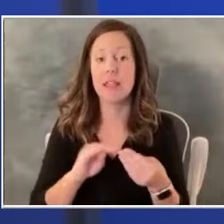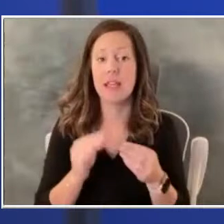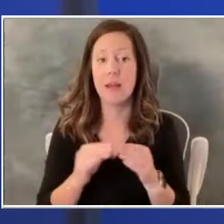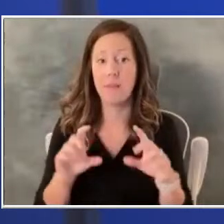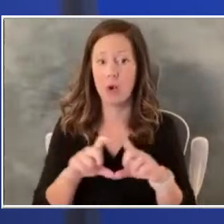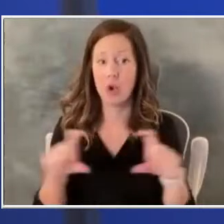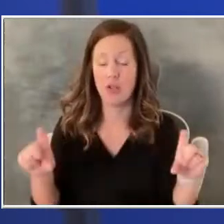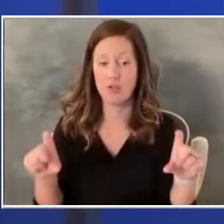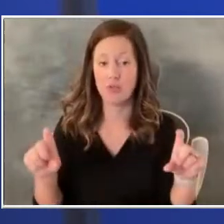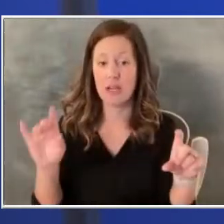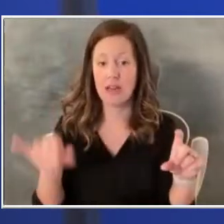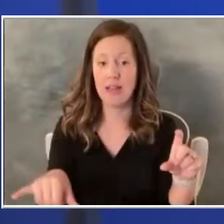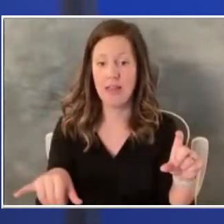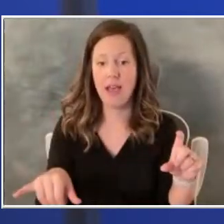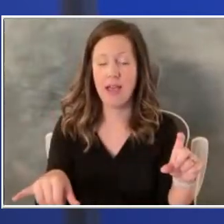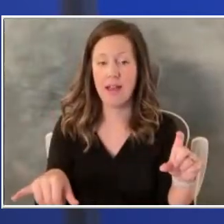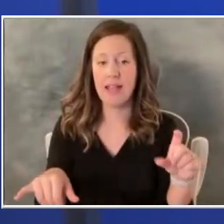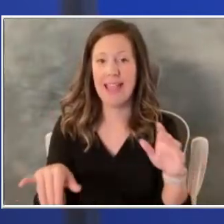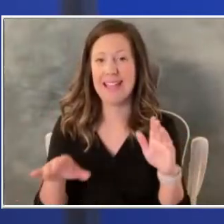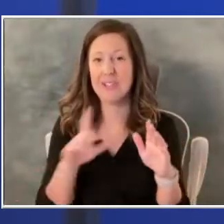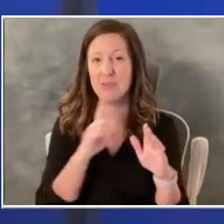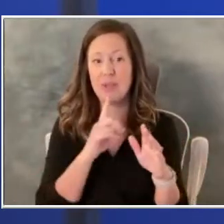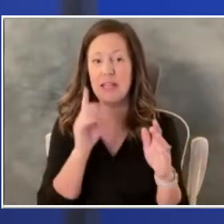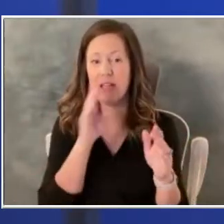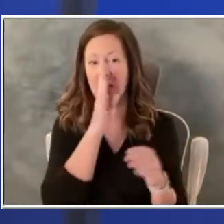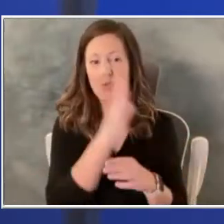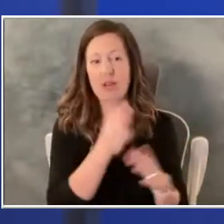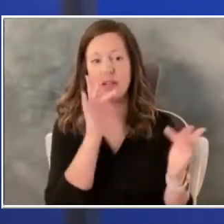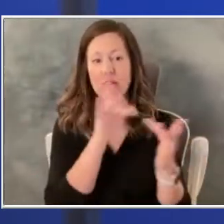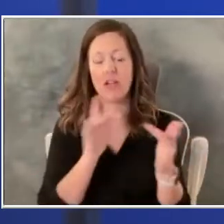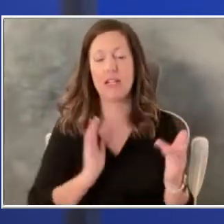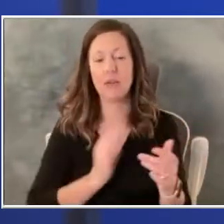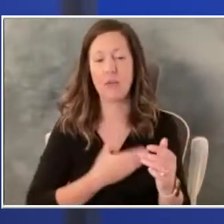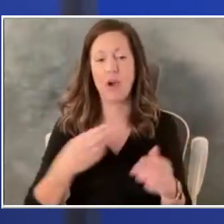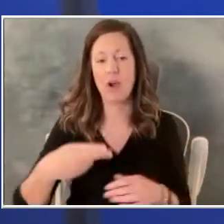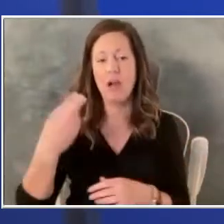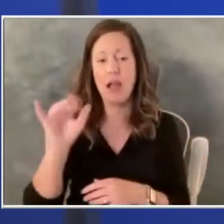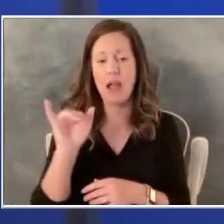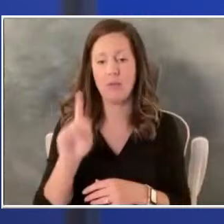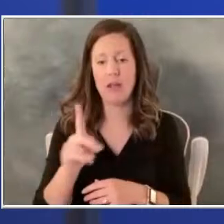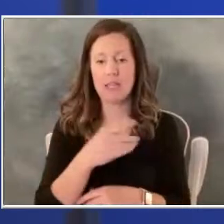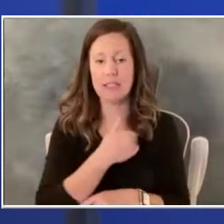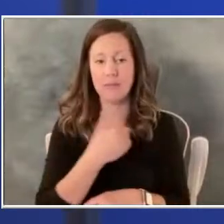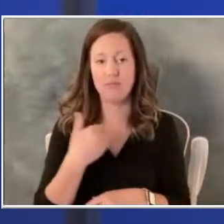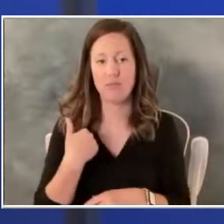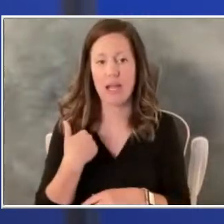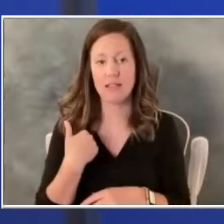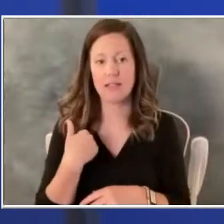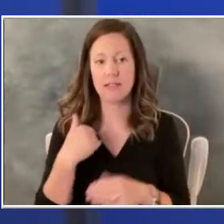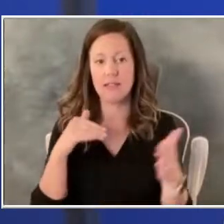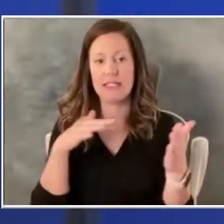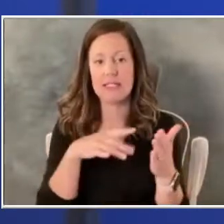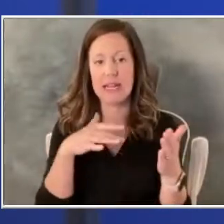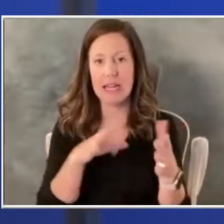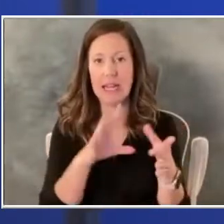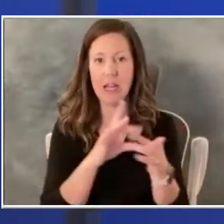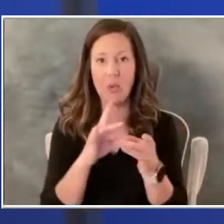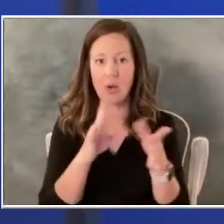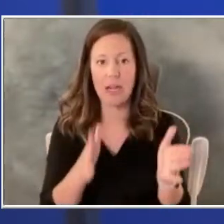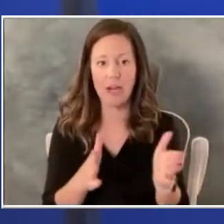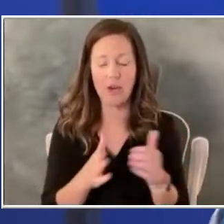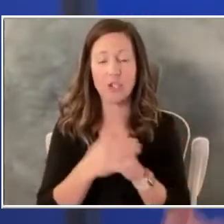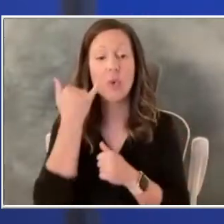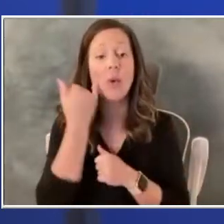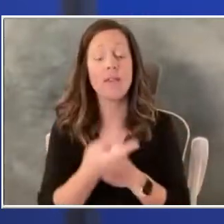is basically a direct contact to our high-risk breast study coordinators. For example, if you are